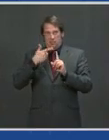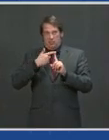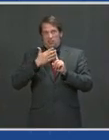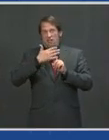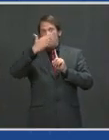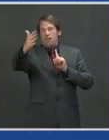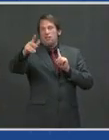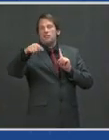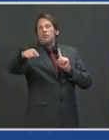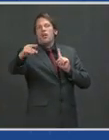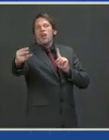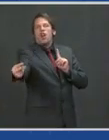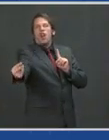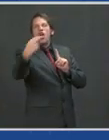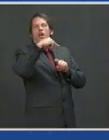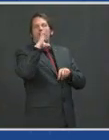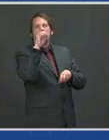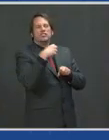this was the moment